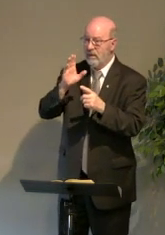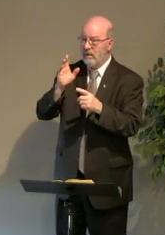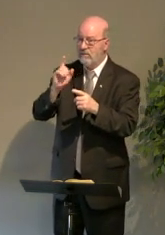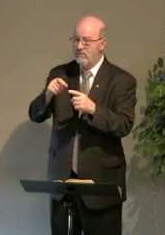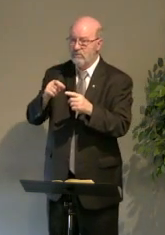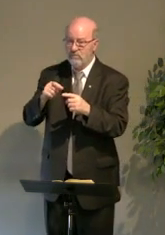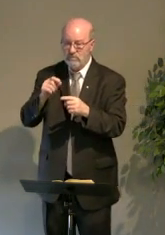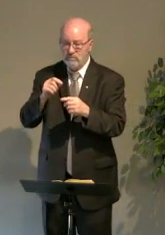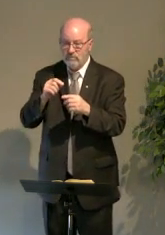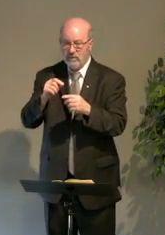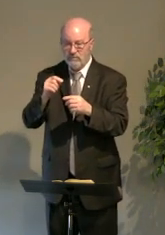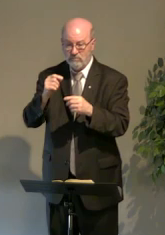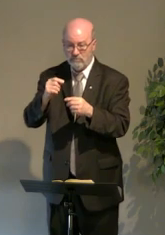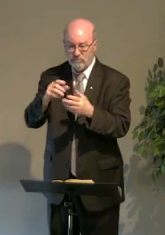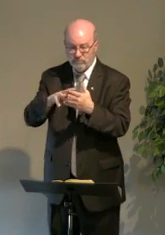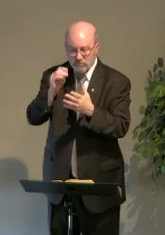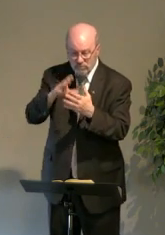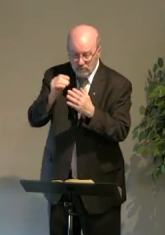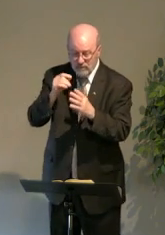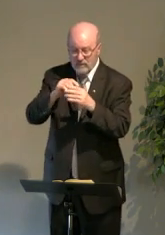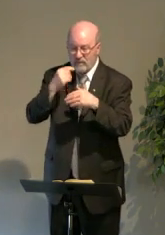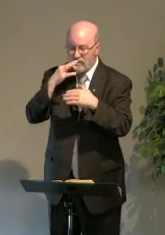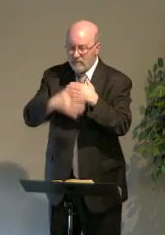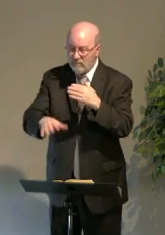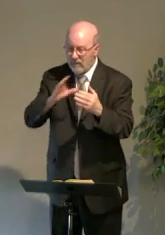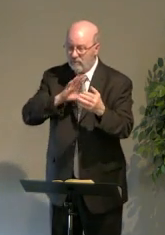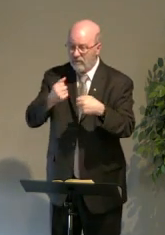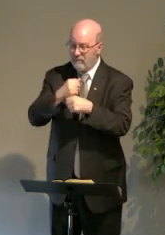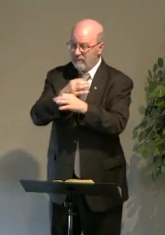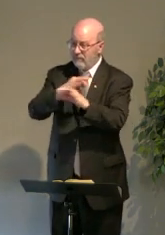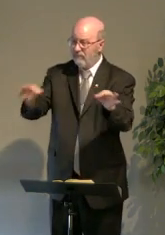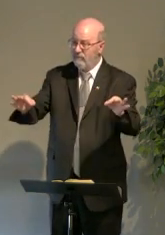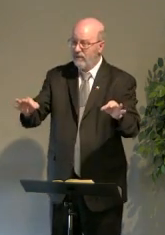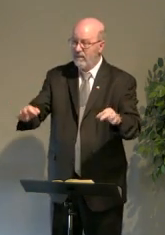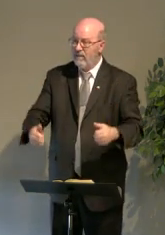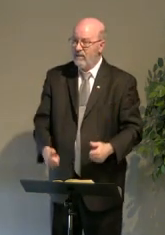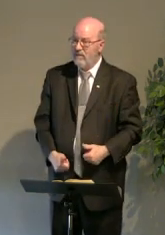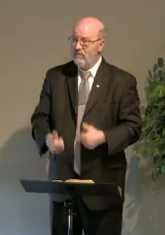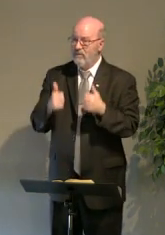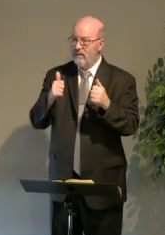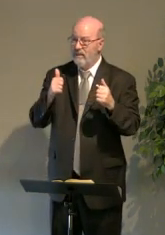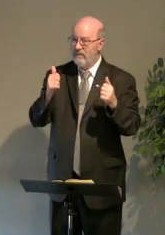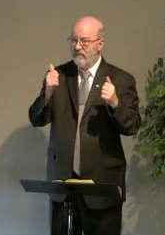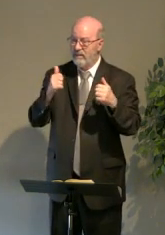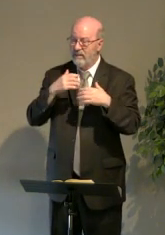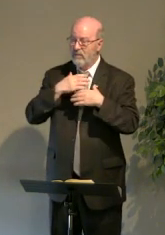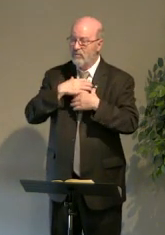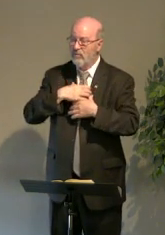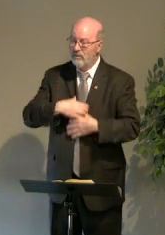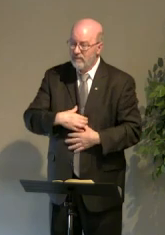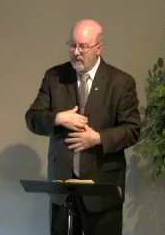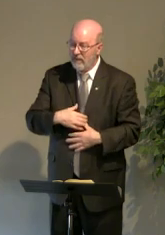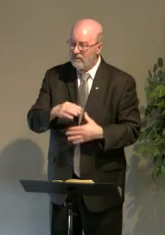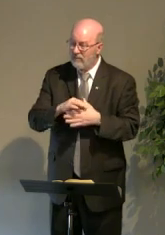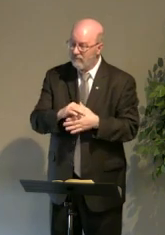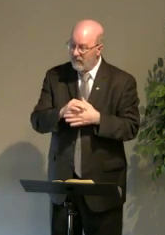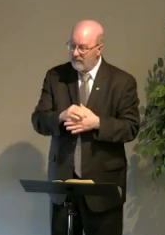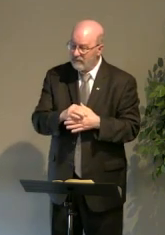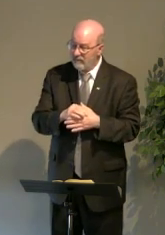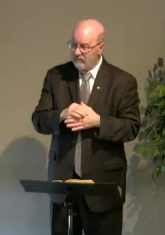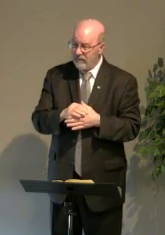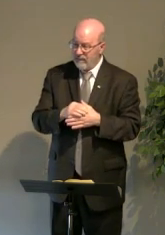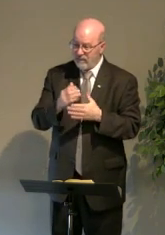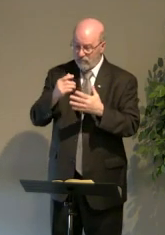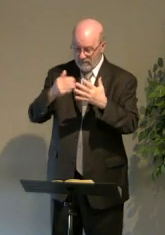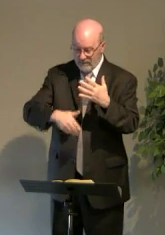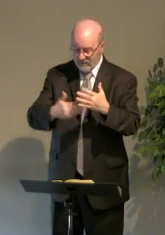is what we should be feasting on. The blood of Christ sets us free from living according to the desires of the flesh. That list of